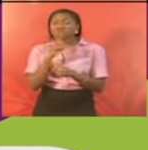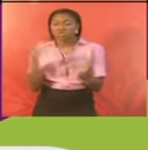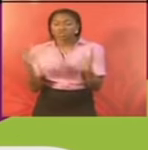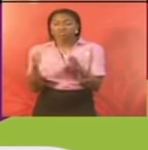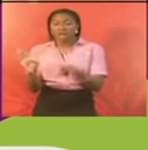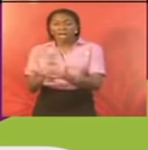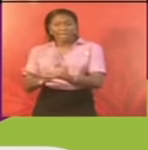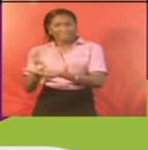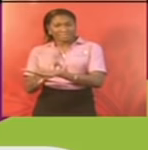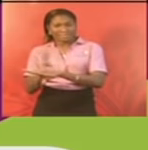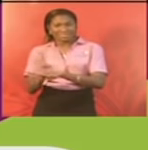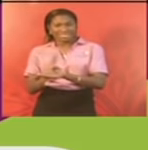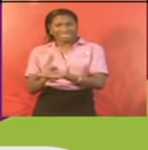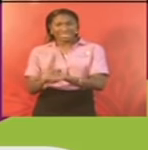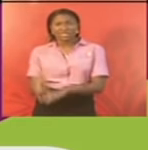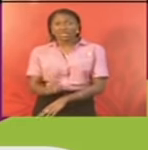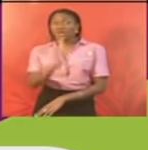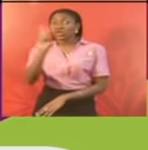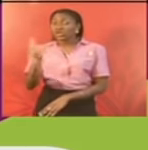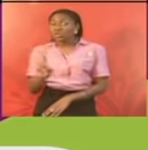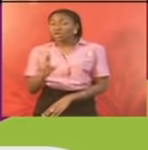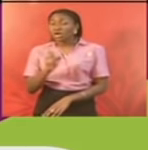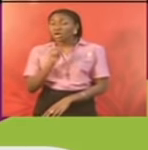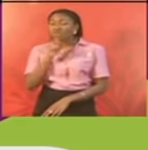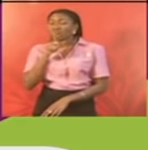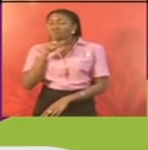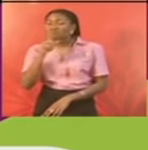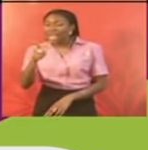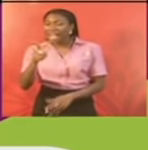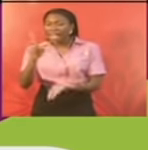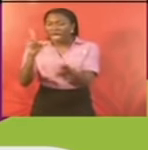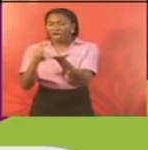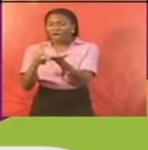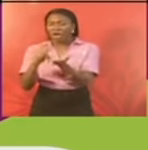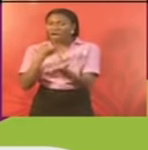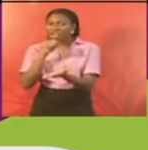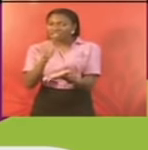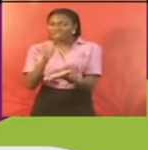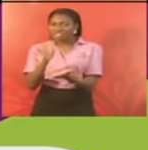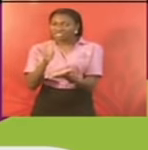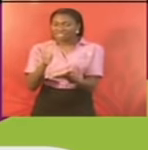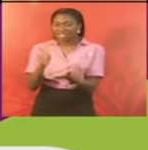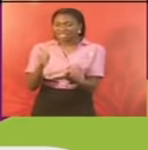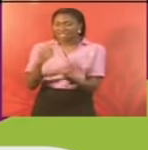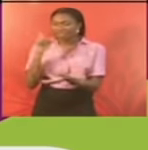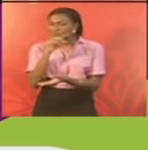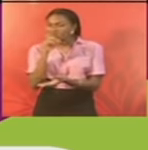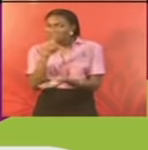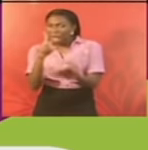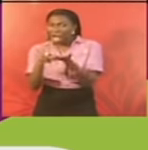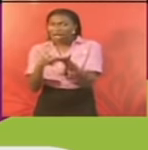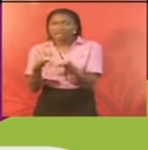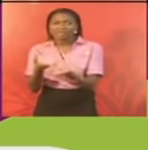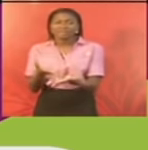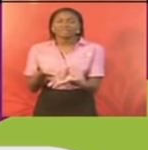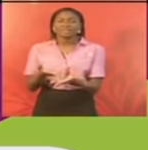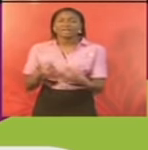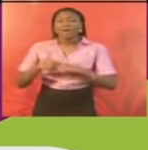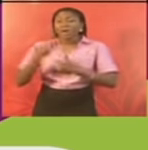spritzing people with watered down alcohol, for instance, to save money? These are micromanaging details, but can we get, how do